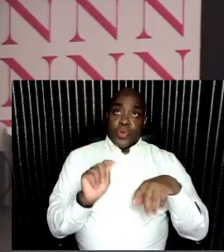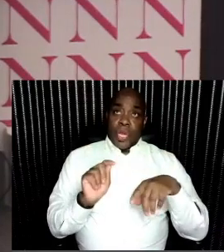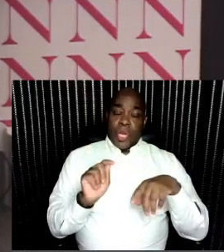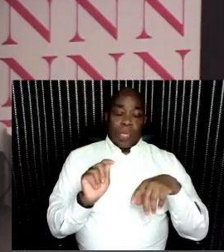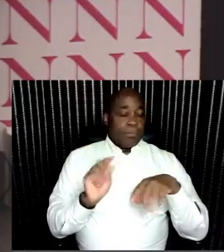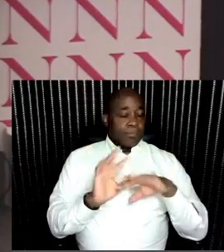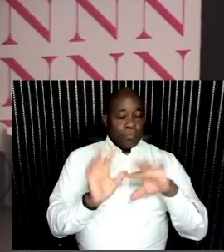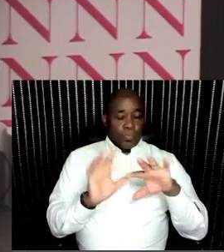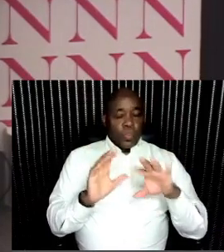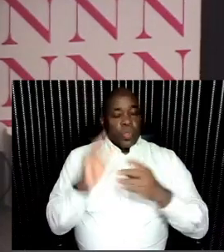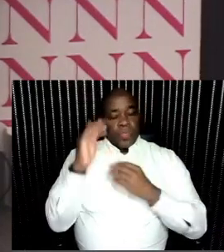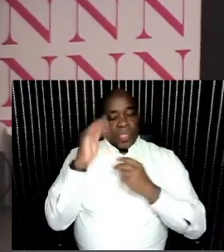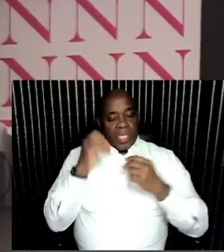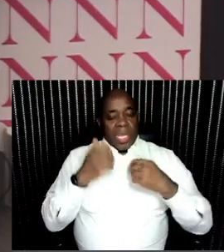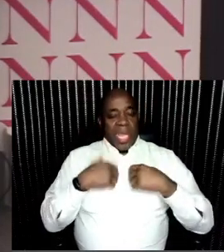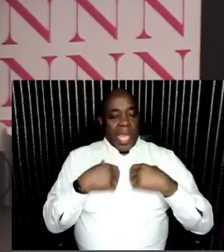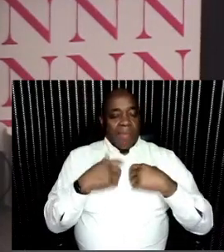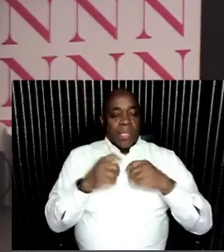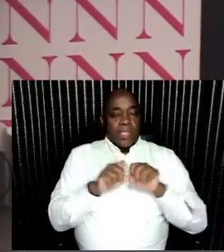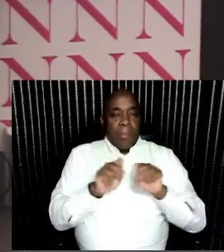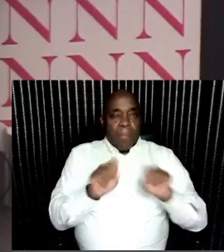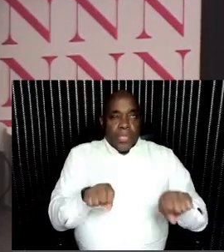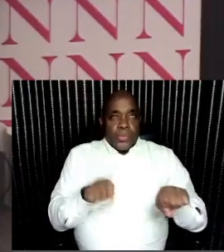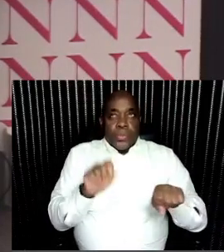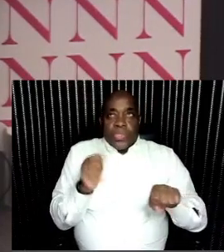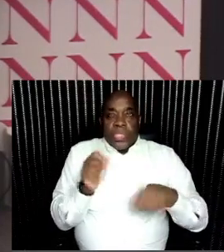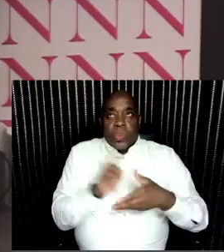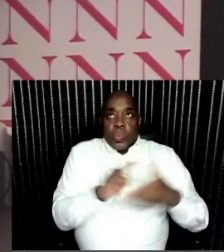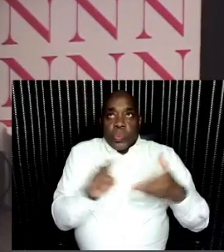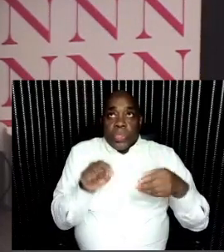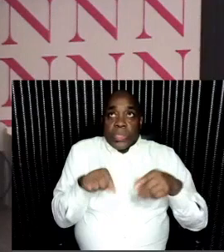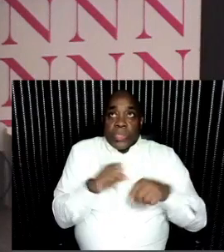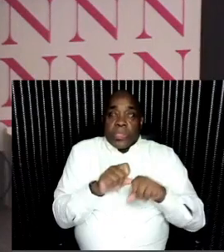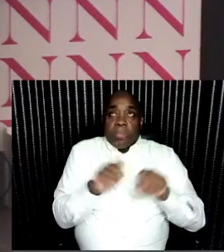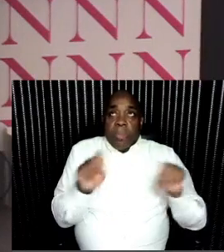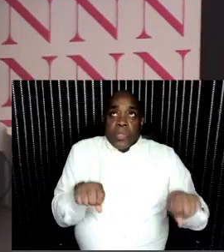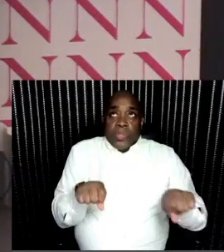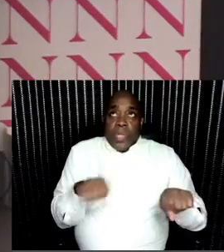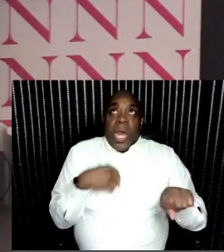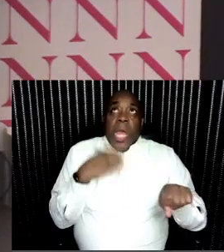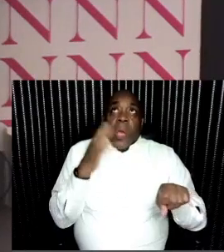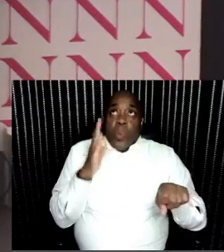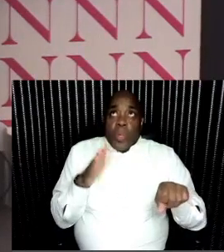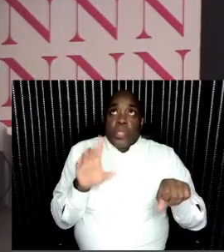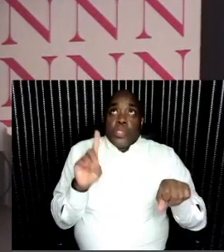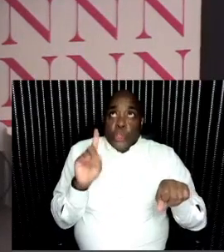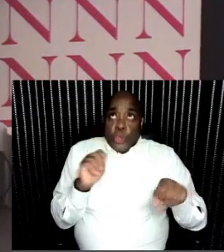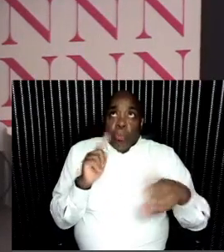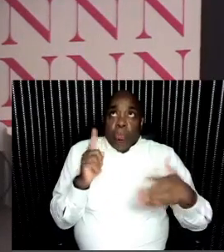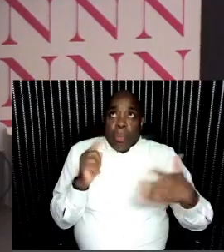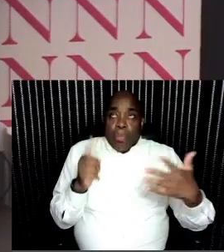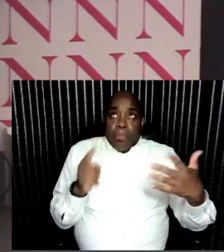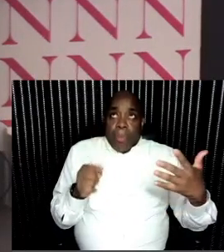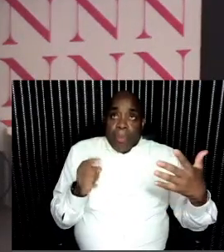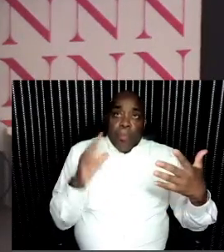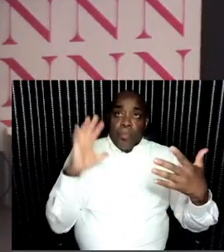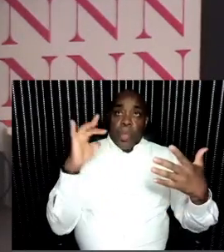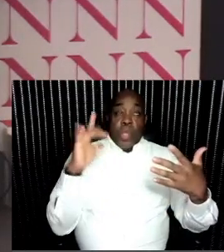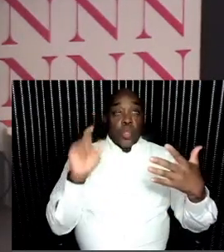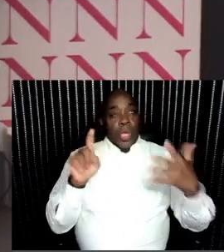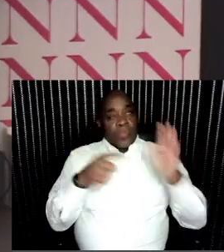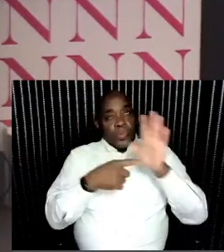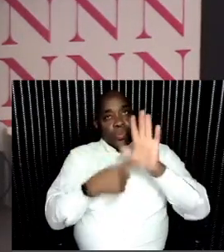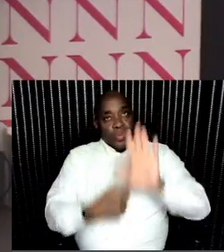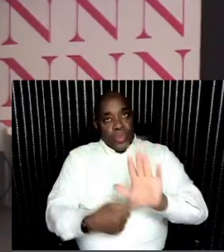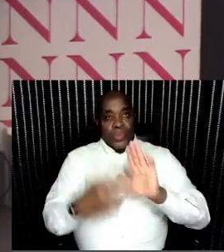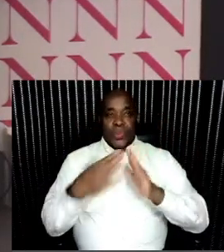I have 10 weeks this semester. I'm gonna do a thing. Because you have to show the community something. Like you really have to show them